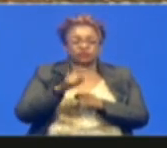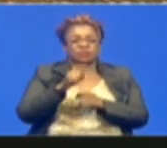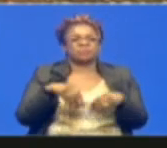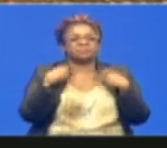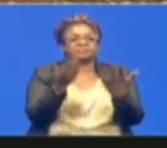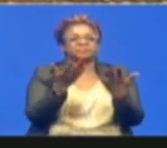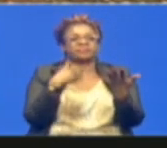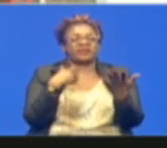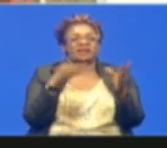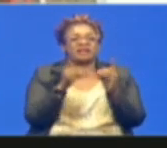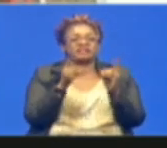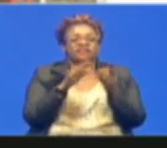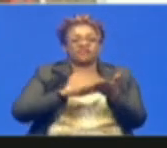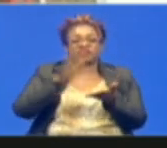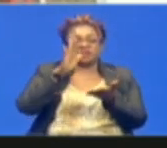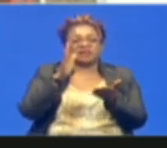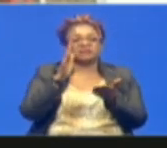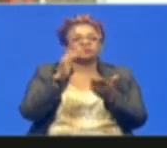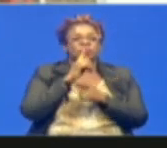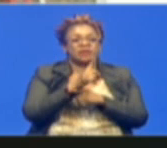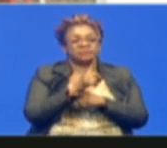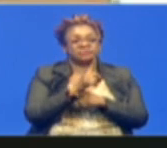a date for further directions.